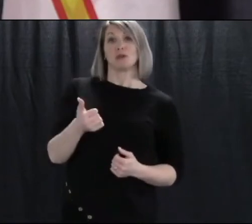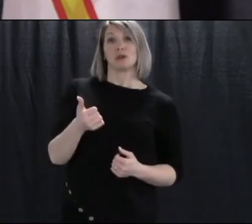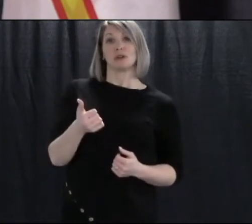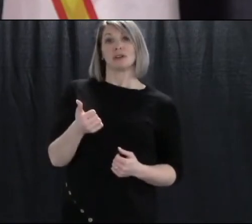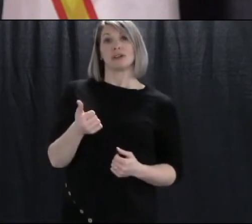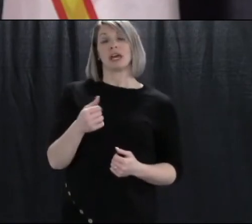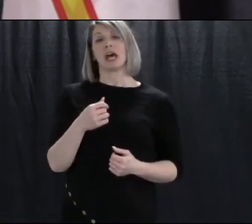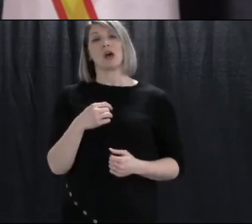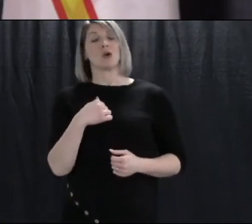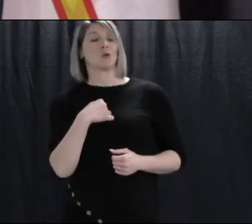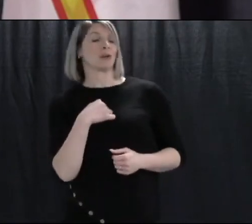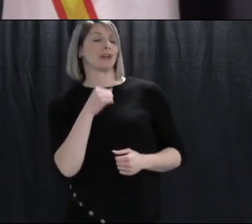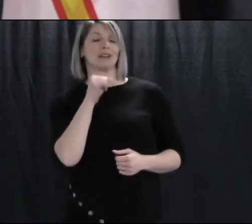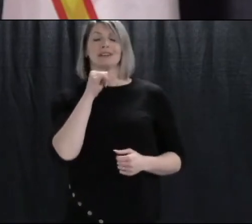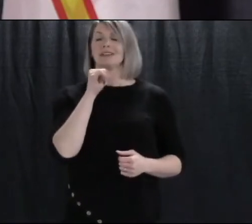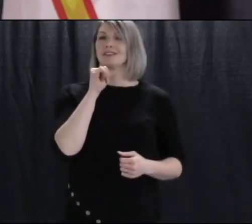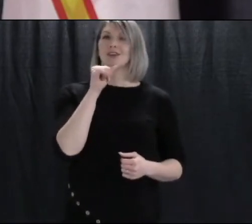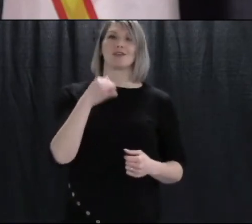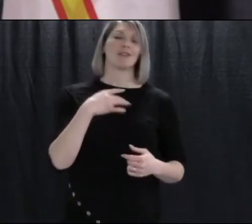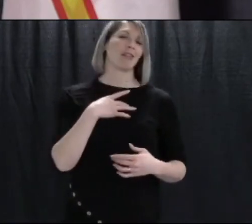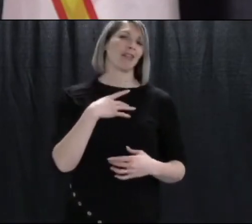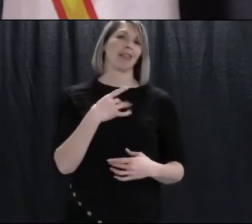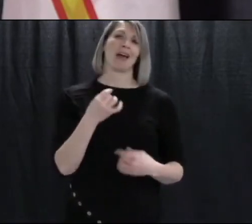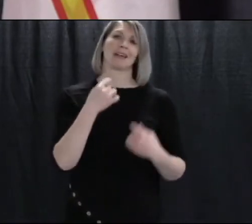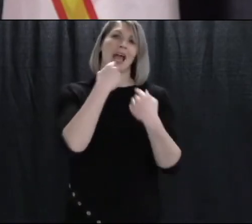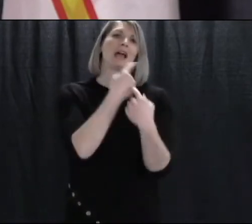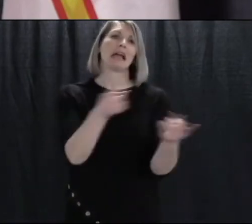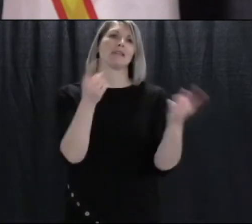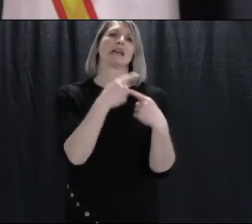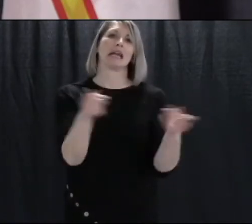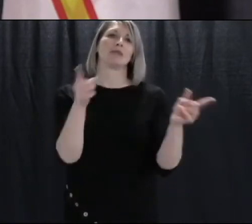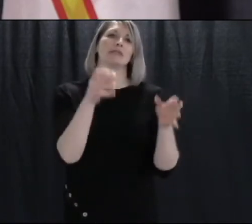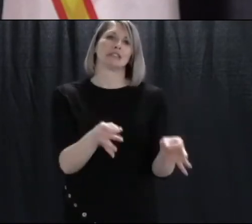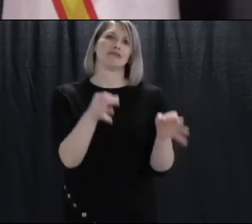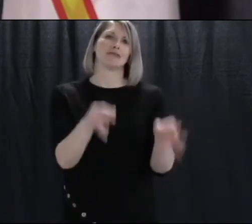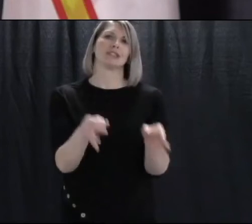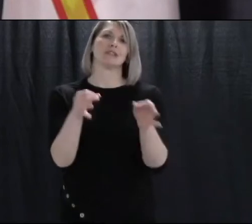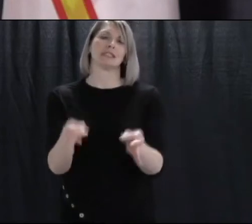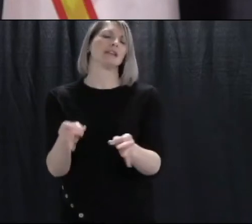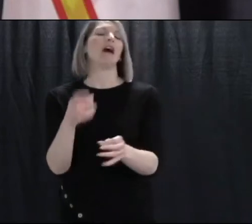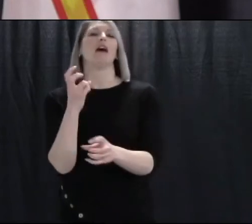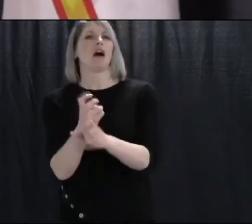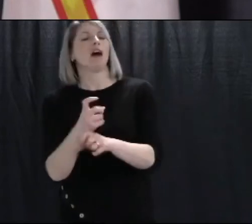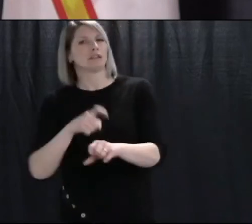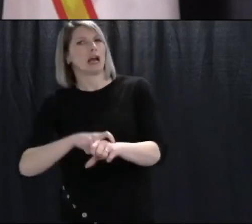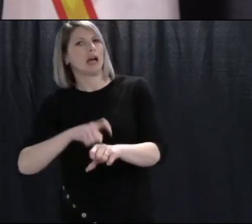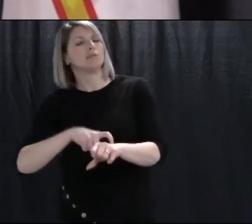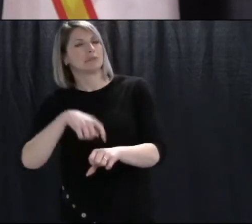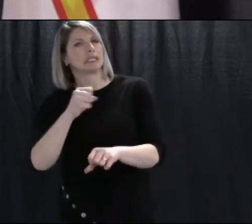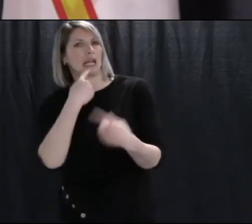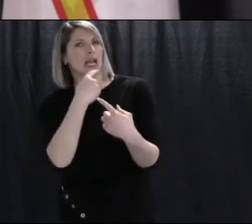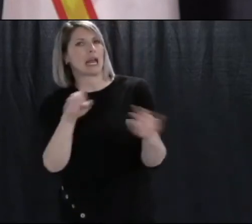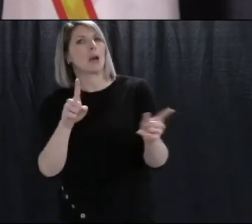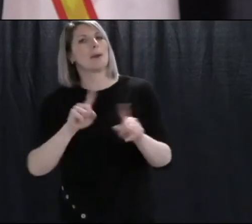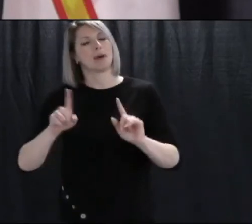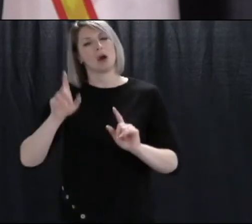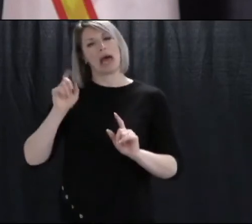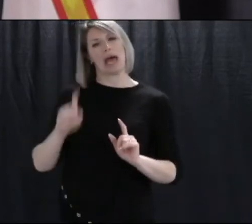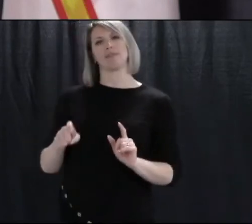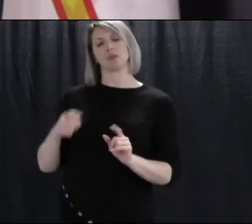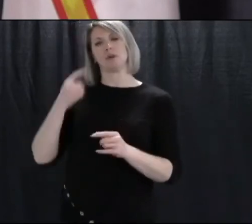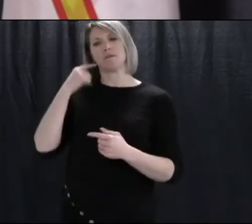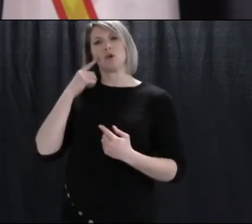we don't like the message, we don't like what we have to do today, it is tough. They are tough times for our province, but we'll continue to do the best with what we have